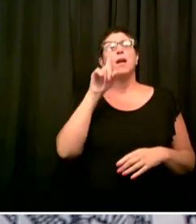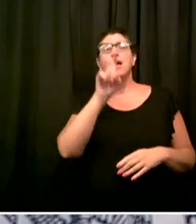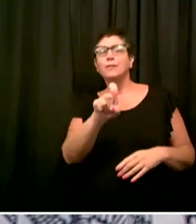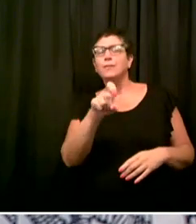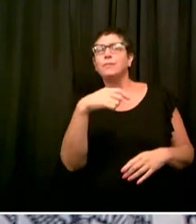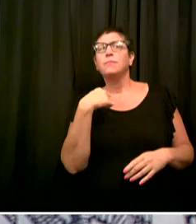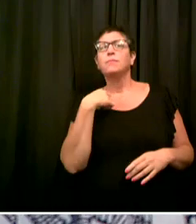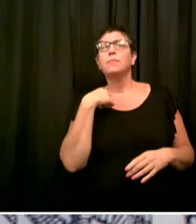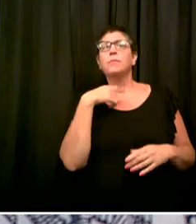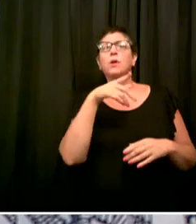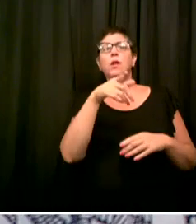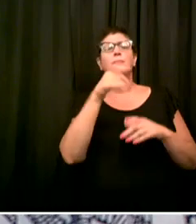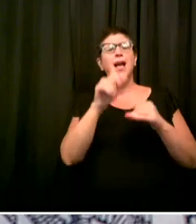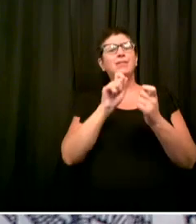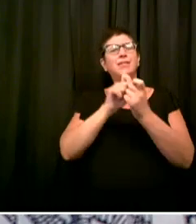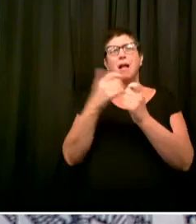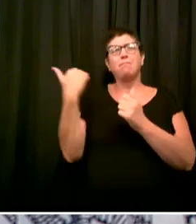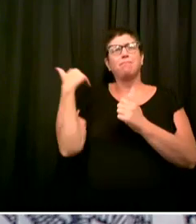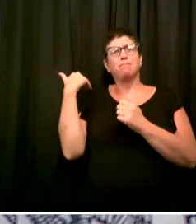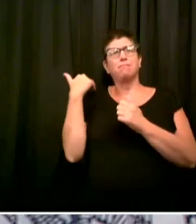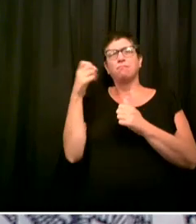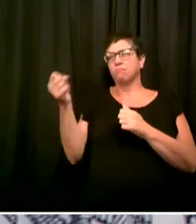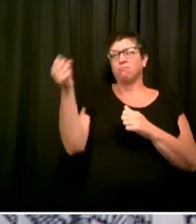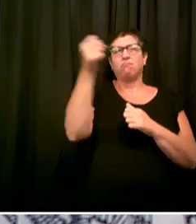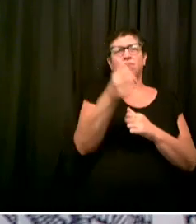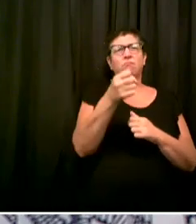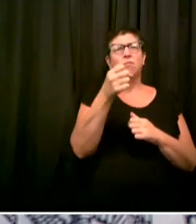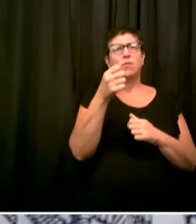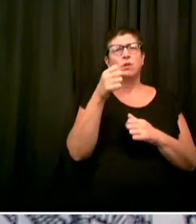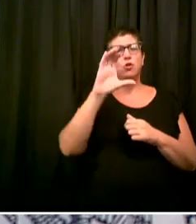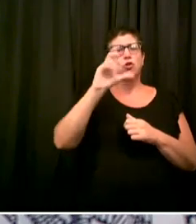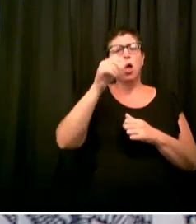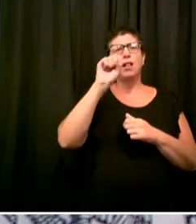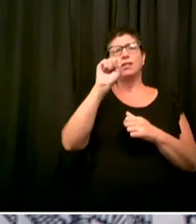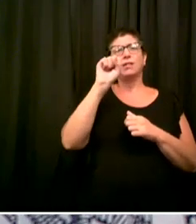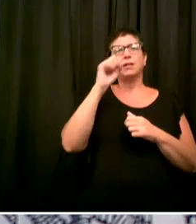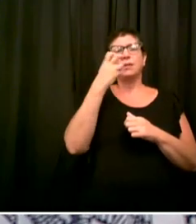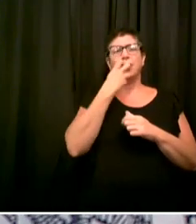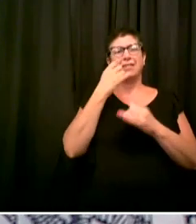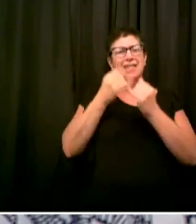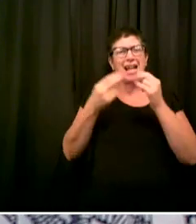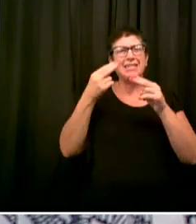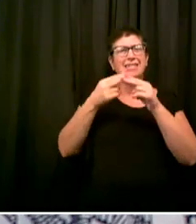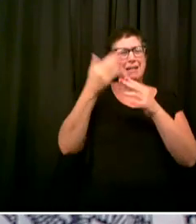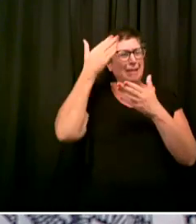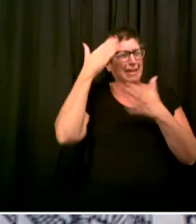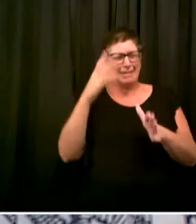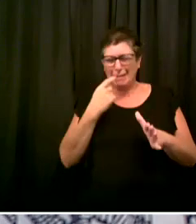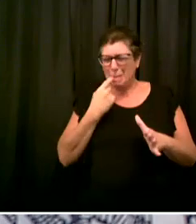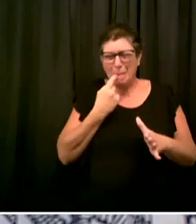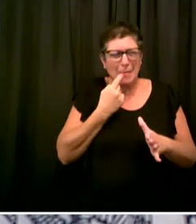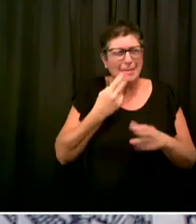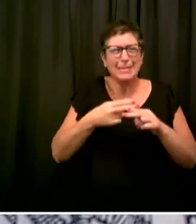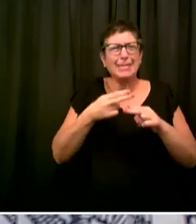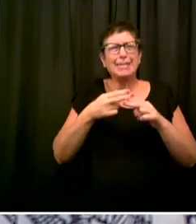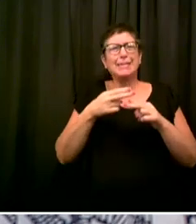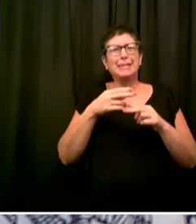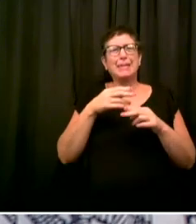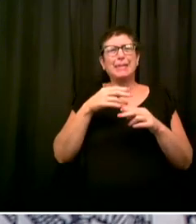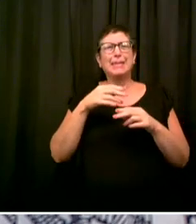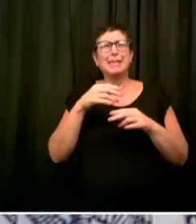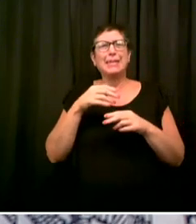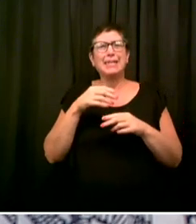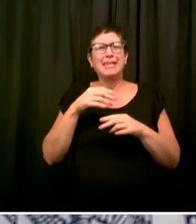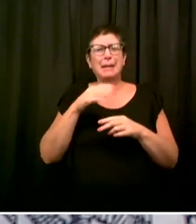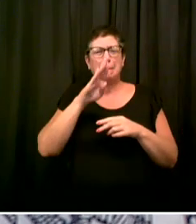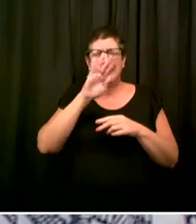appointed Charles, I'm not sure how to pronounce his last name, it's either Tebele or Tabil, perhaps, to the